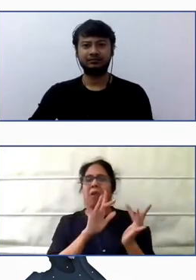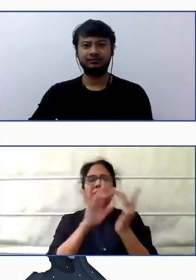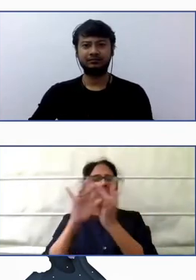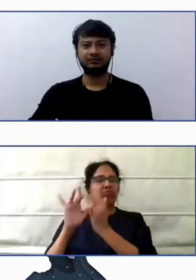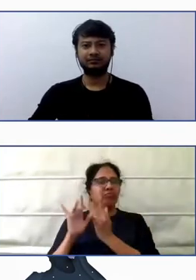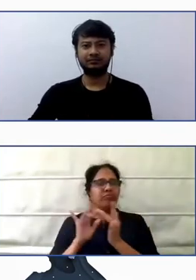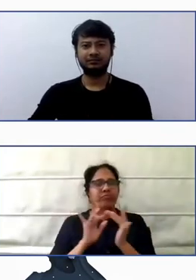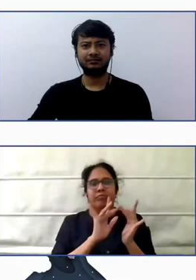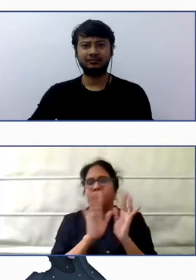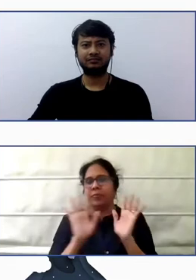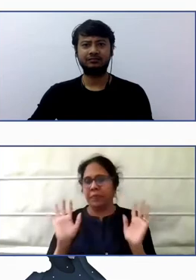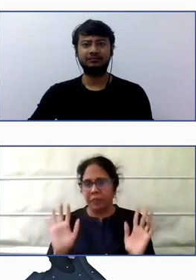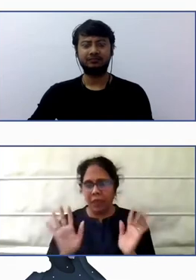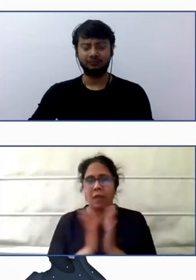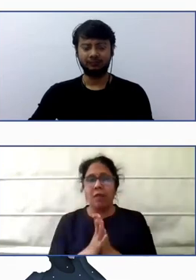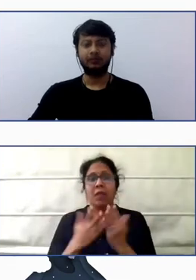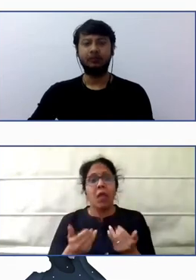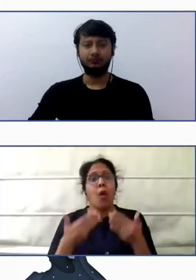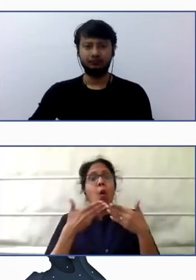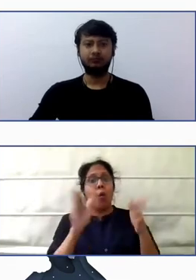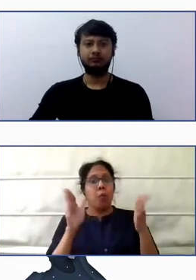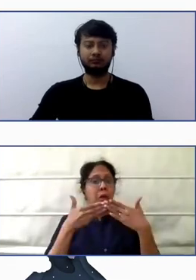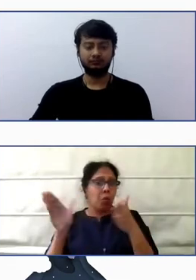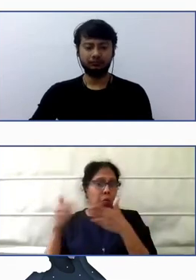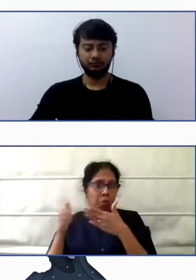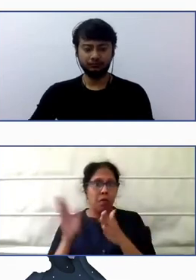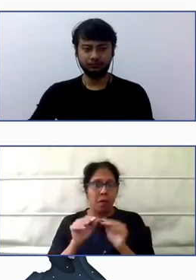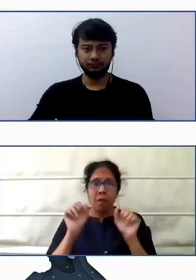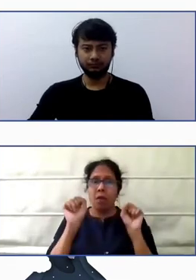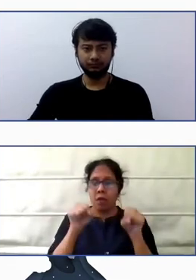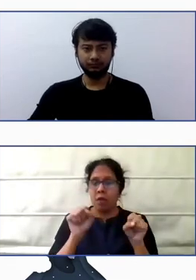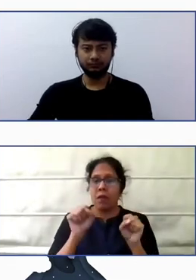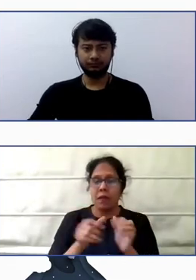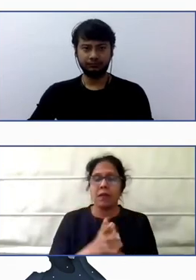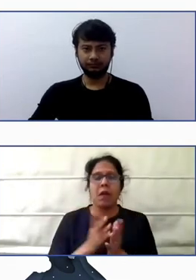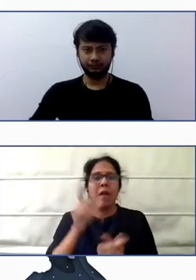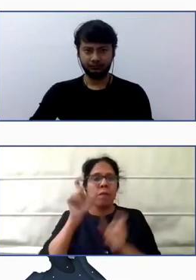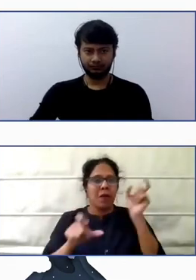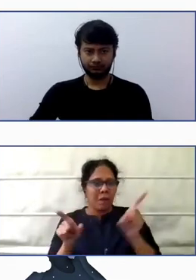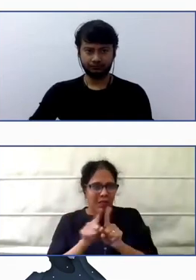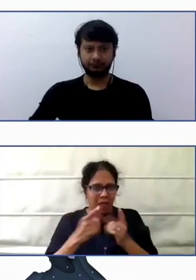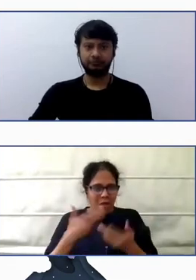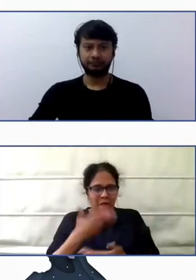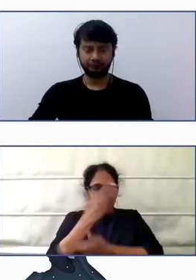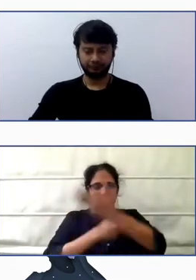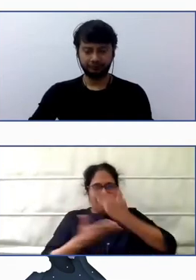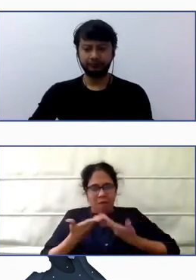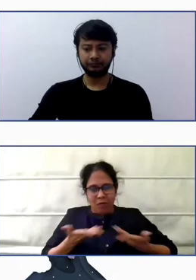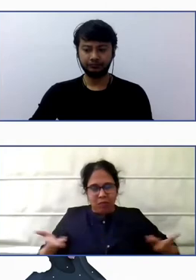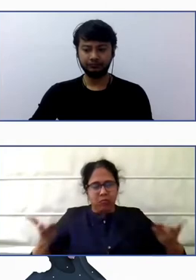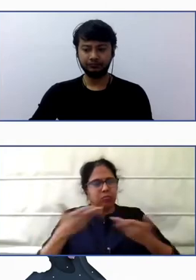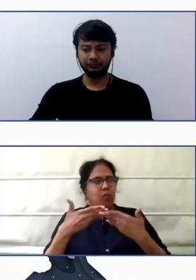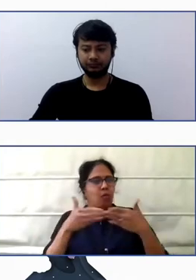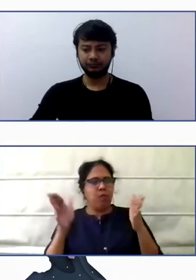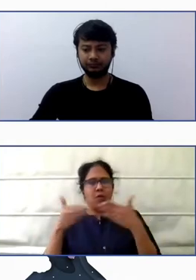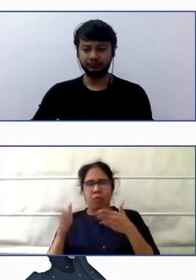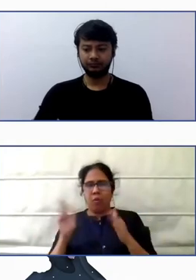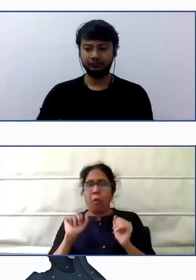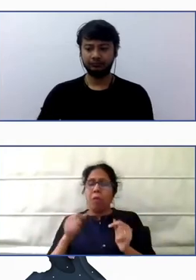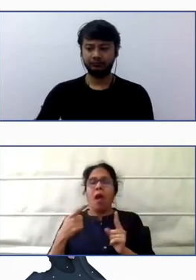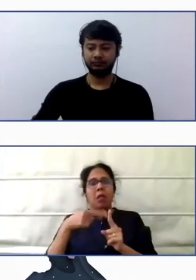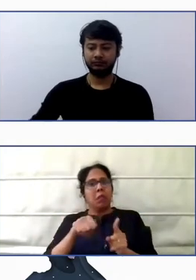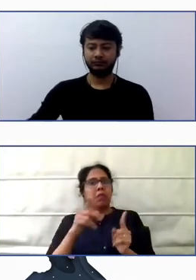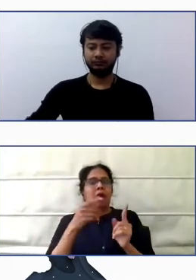it has opened lots of doors for people like us, and definitely that's a very positive